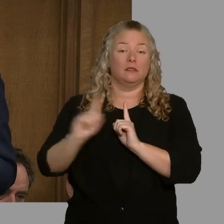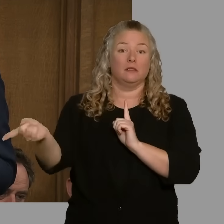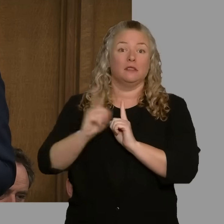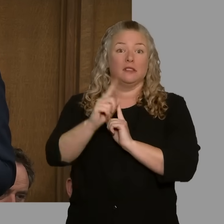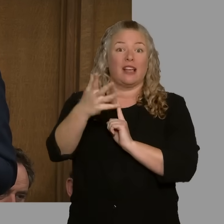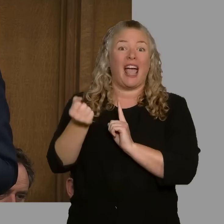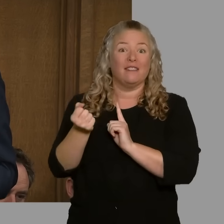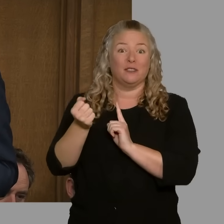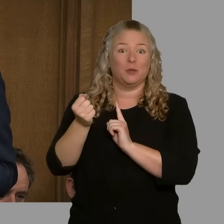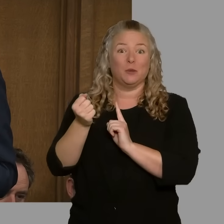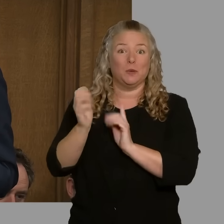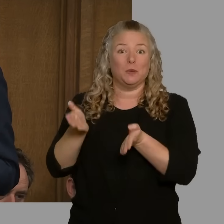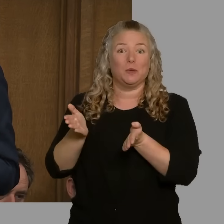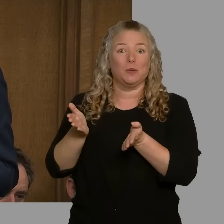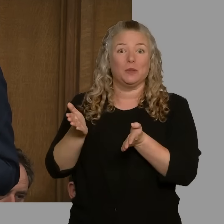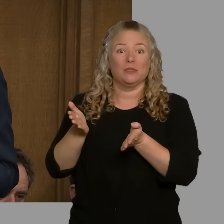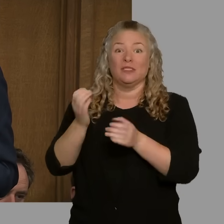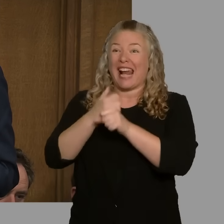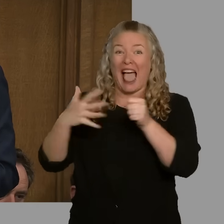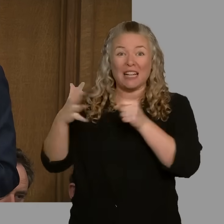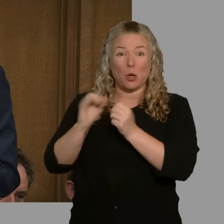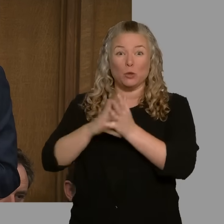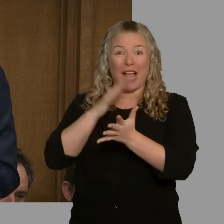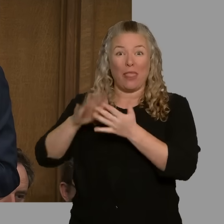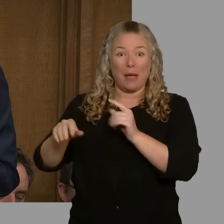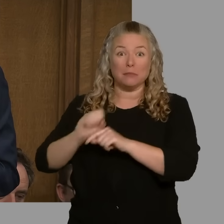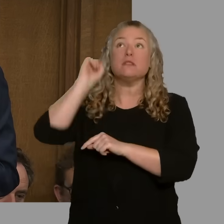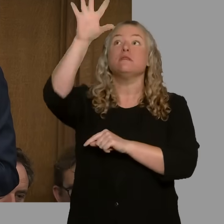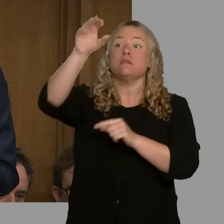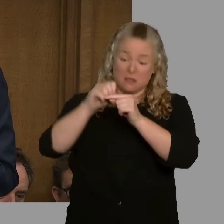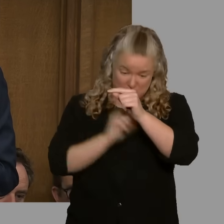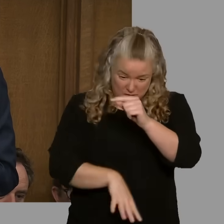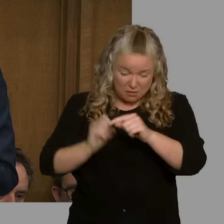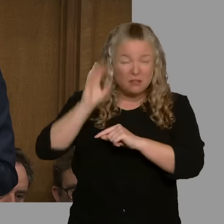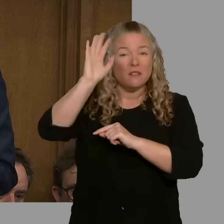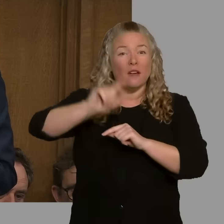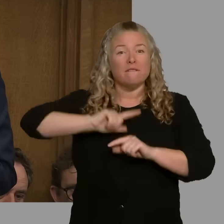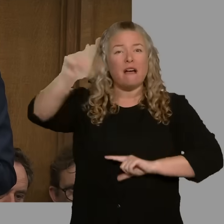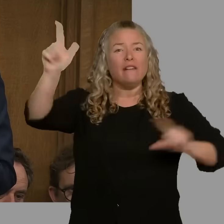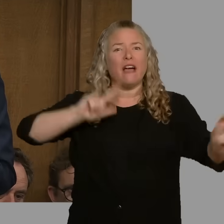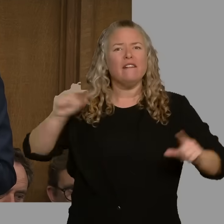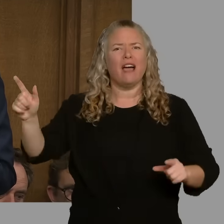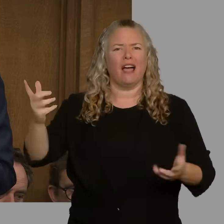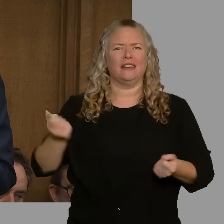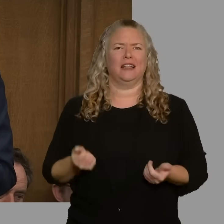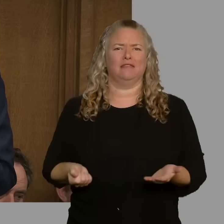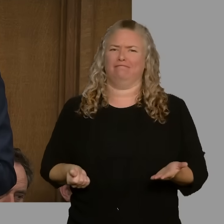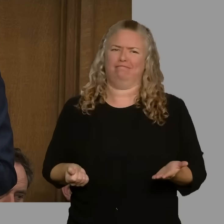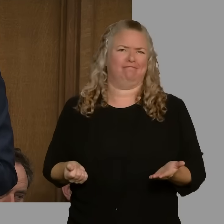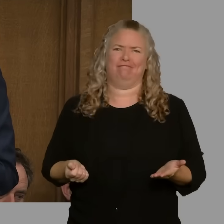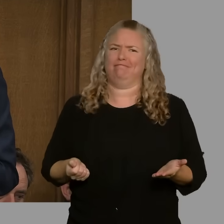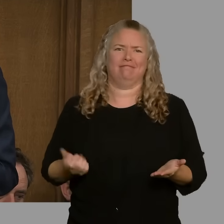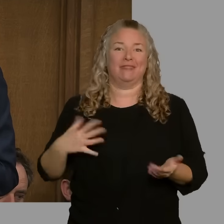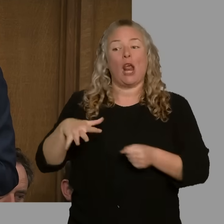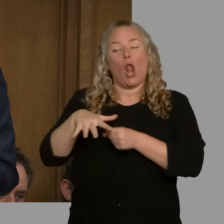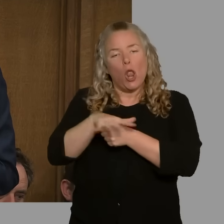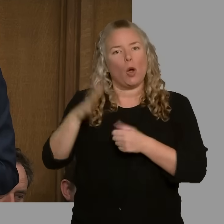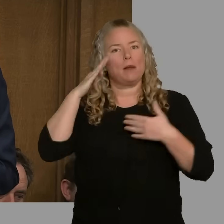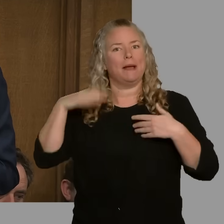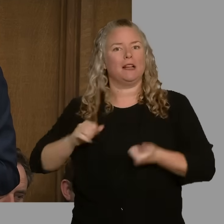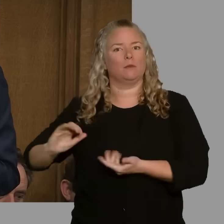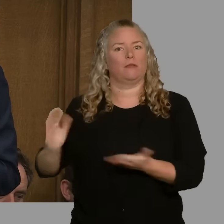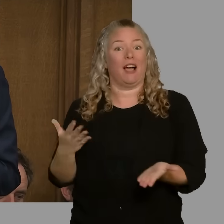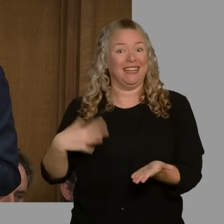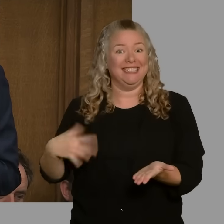the openness to an inquiry into Tuve, but my concerns would still be that whilst that's going on, we need real action now so that the